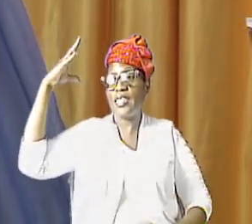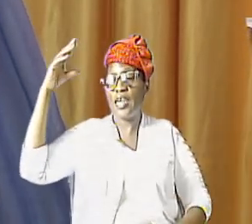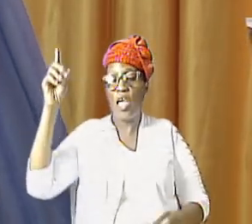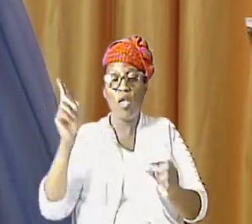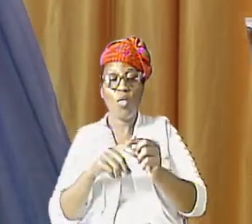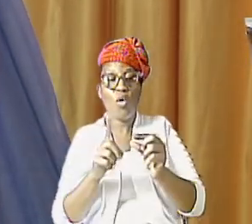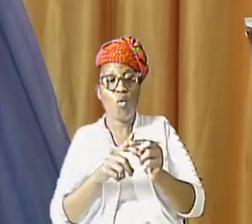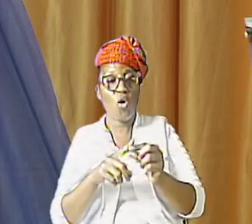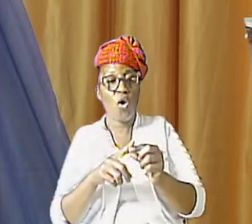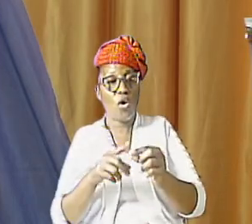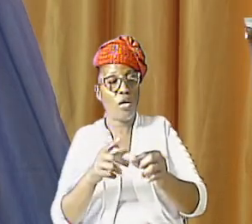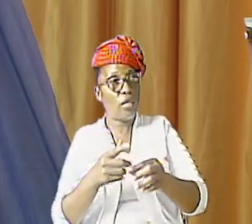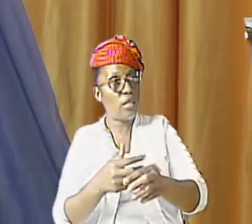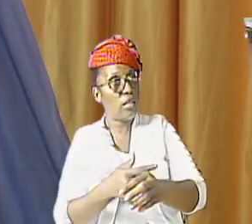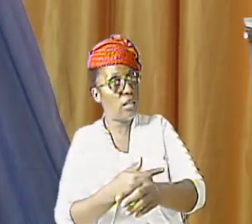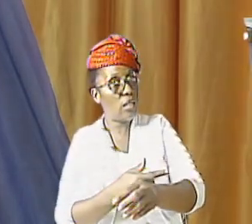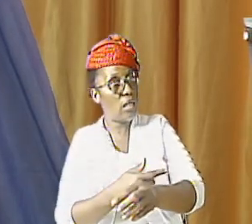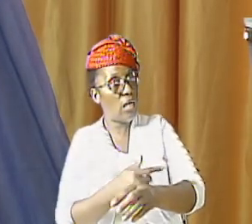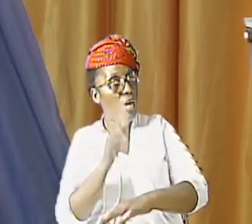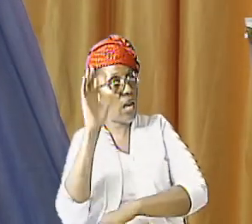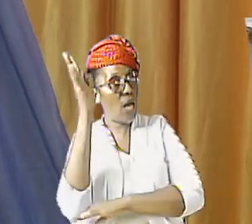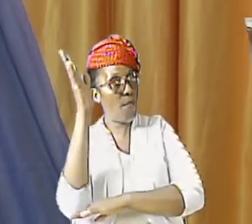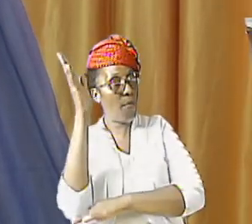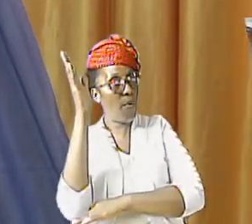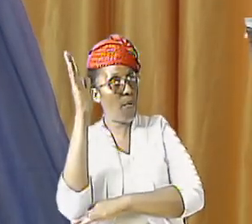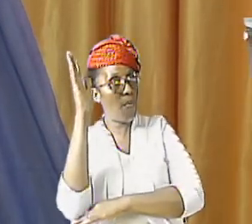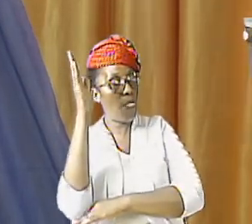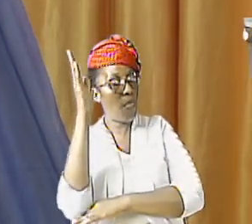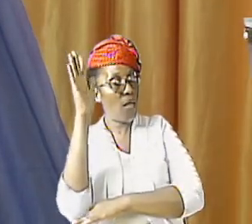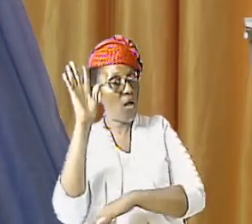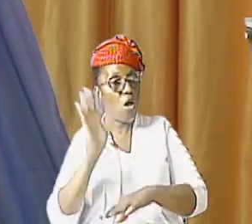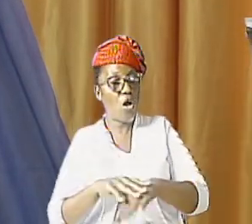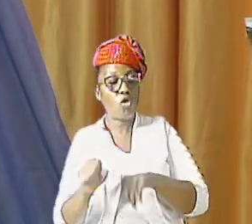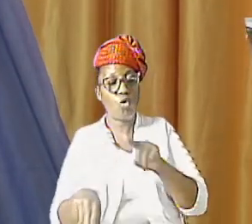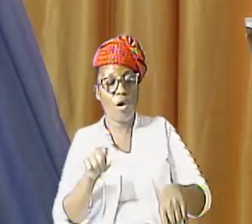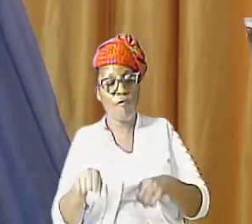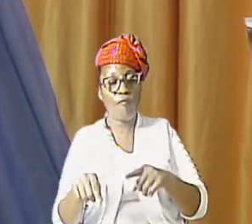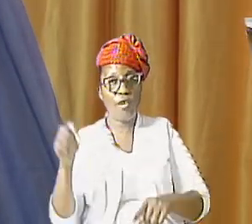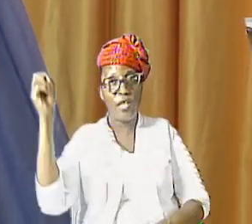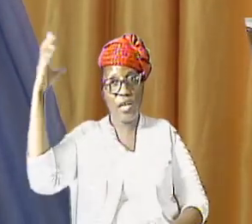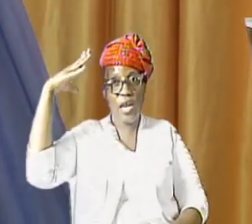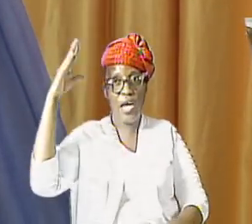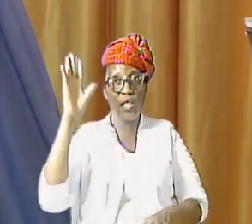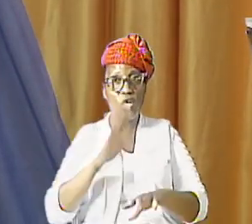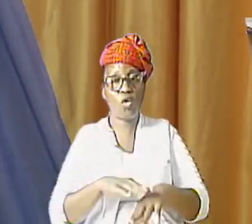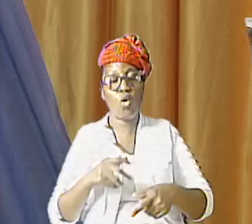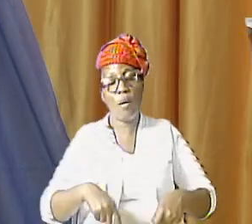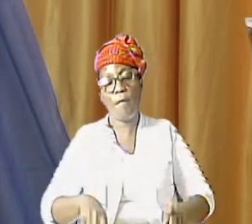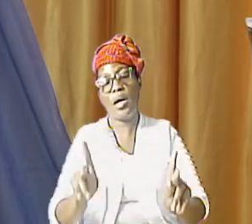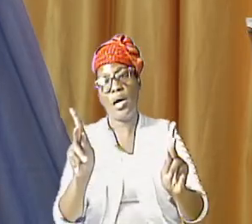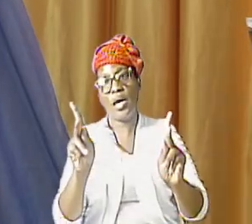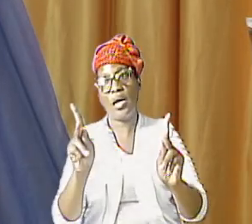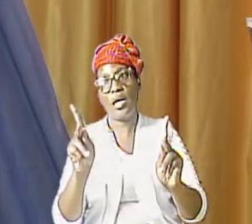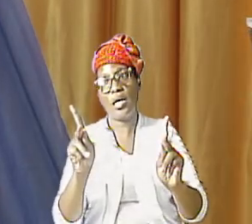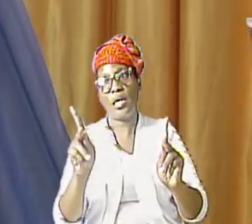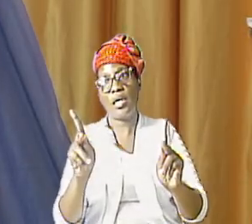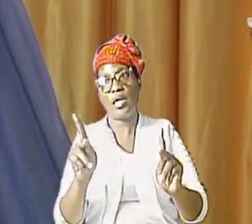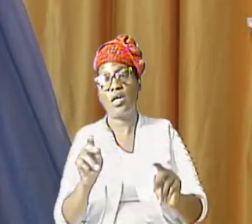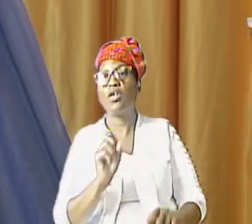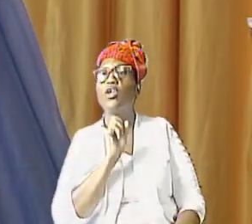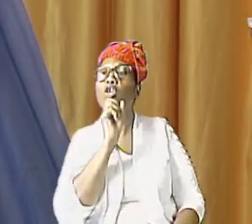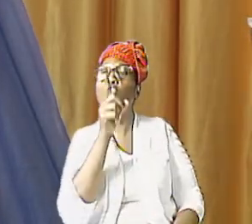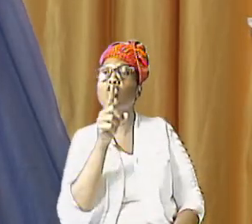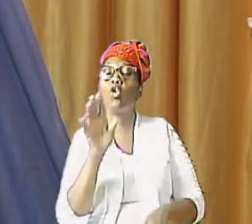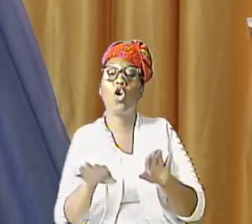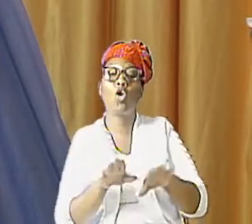lamp unto our feet and a light unto our path. I really believe that without it, we would